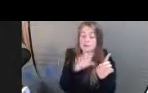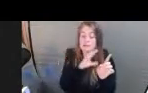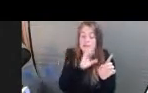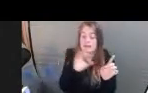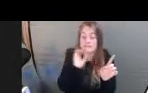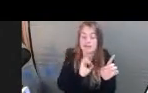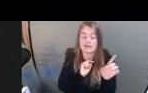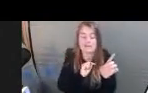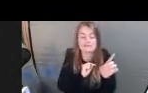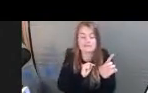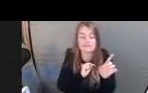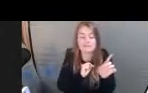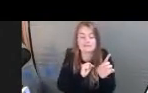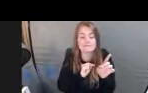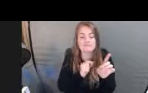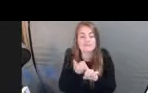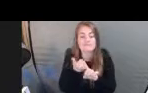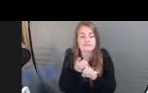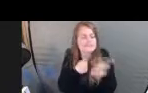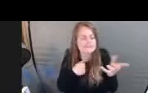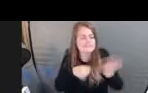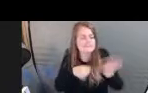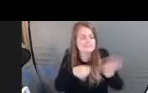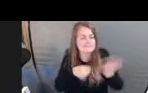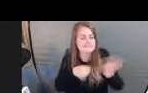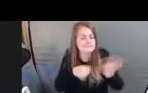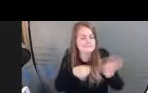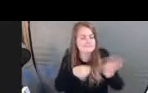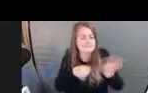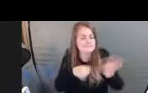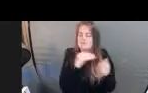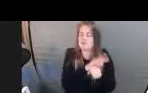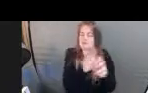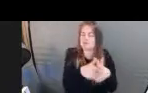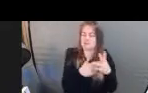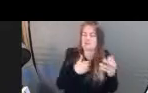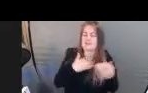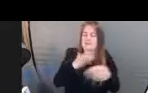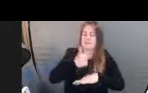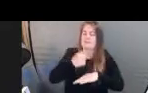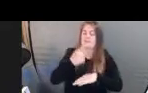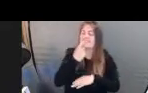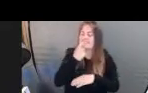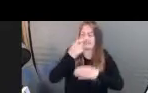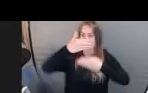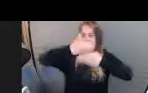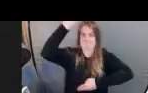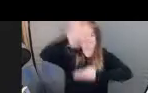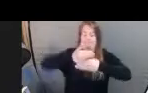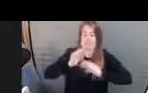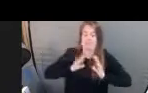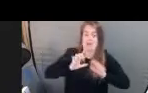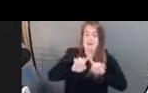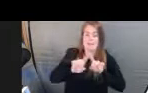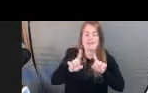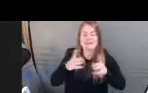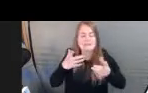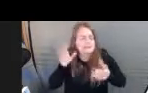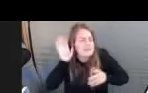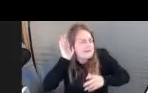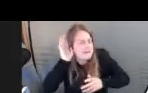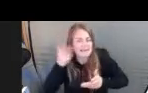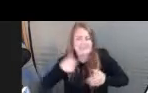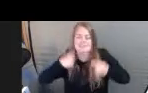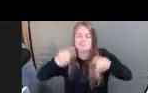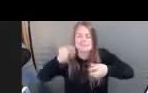City Hall, she was so frustrated at the beginning of COVID because yes, they put in plexiglass, which is totally fine, but she was having a really tough